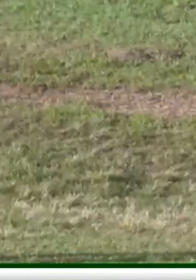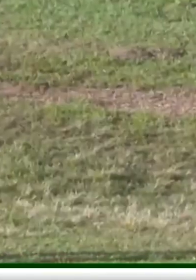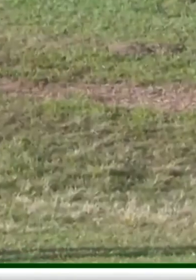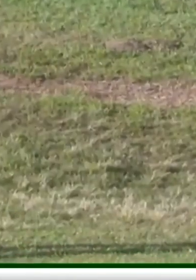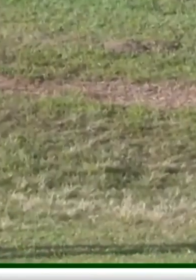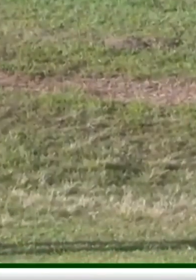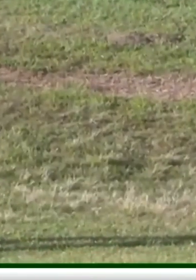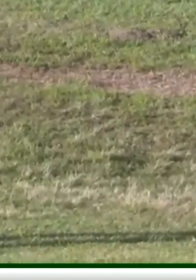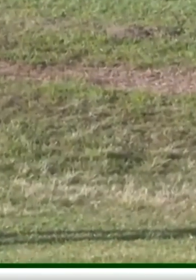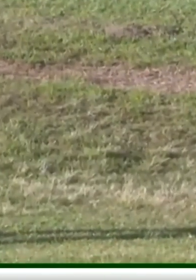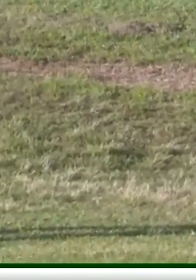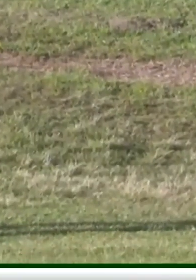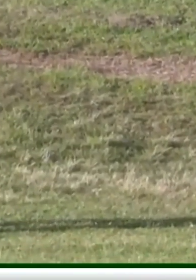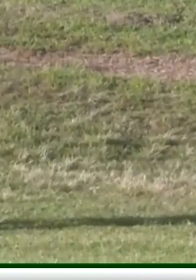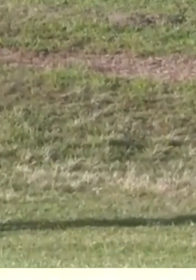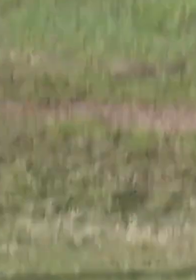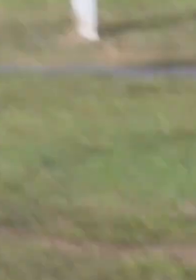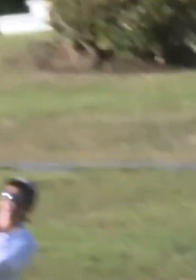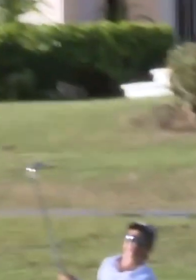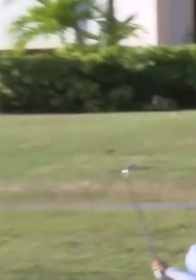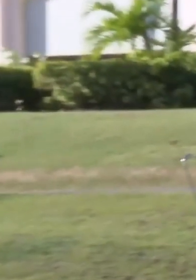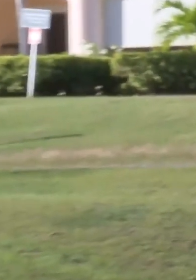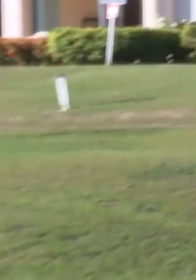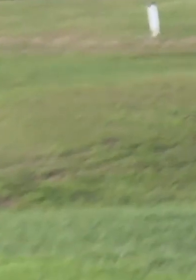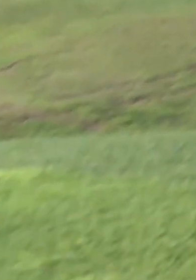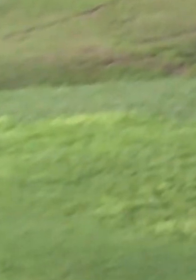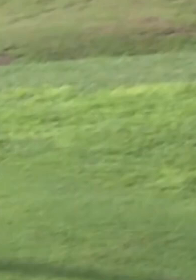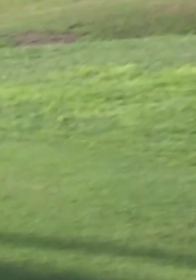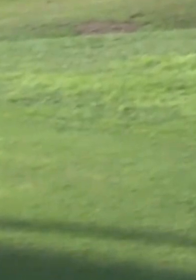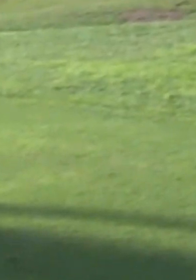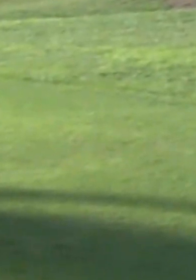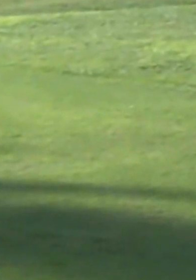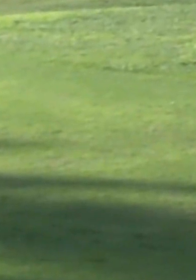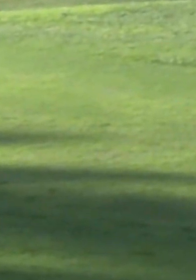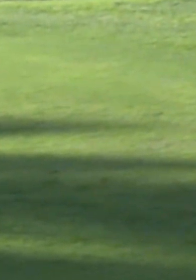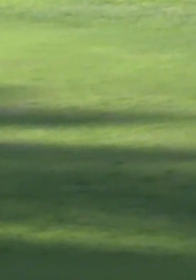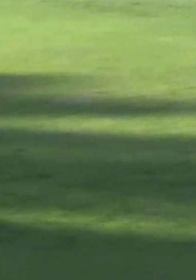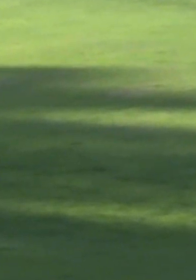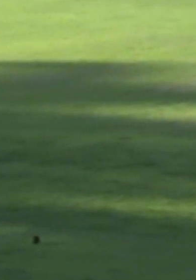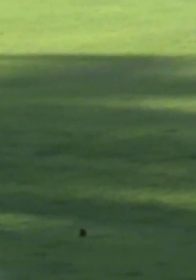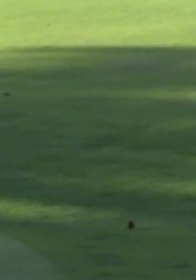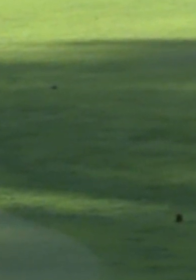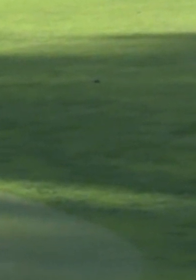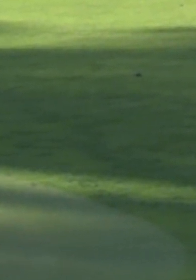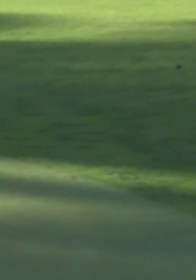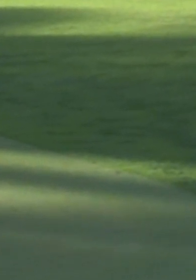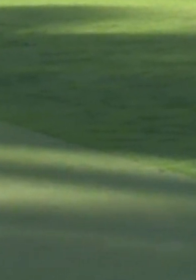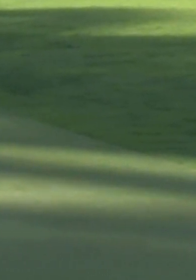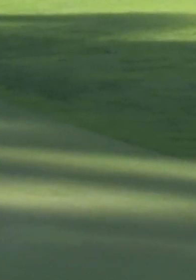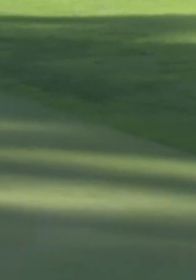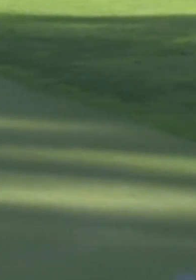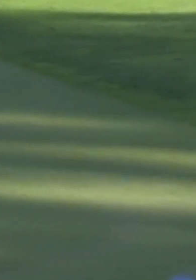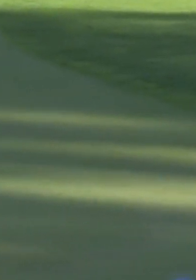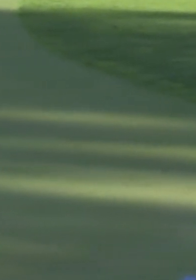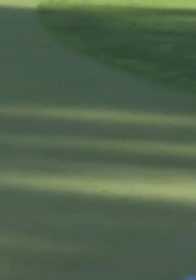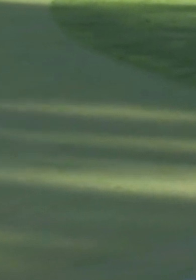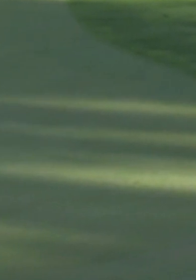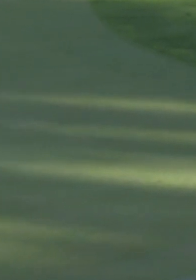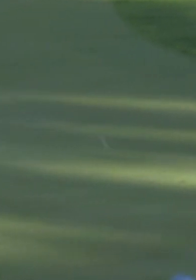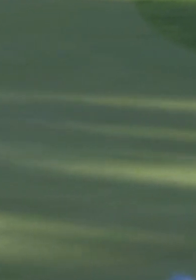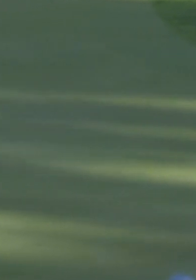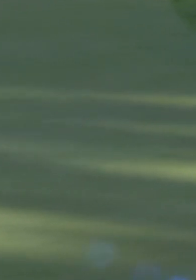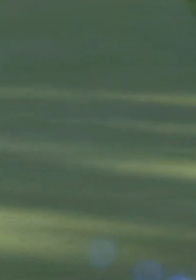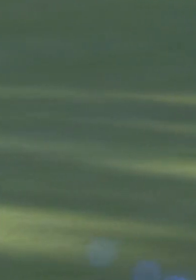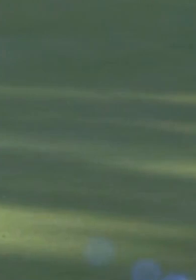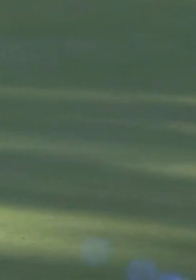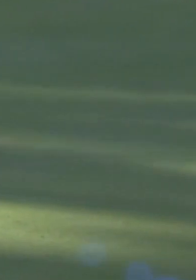It was a great course, good conditions, so I'm really just, happy. Competition was good, some